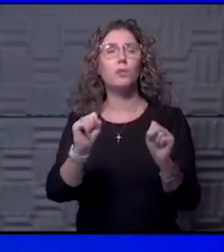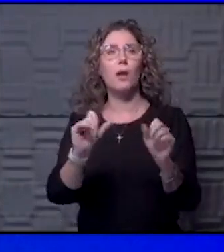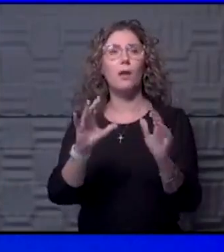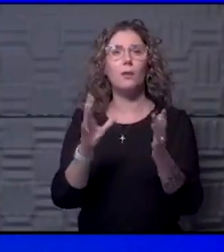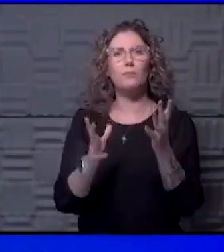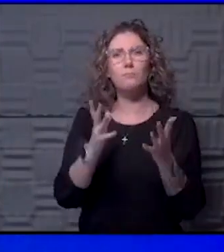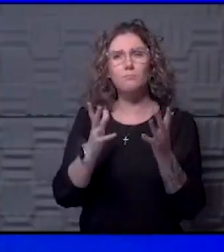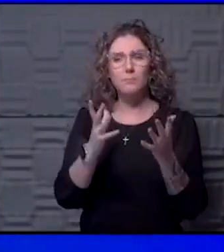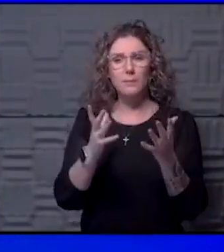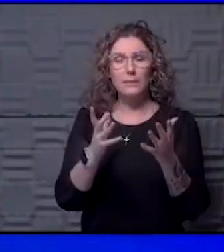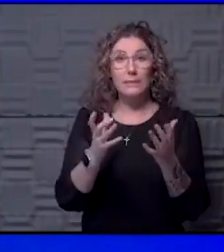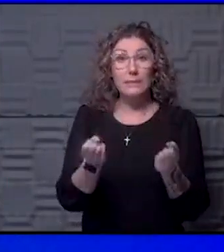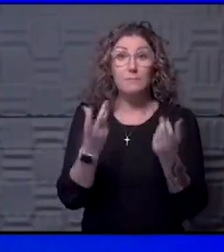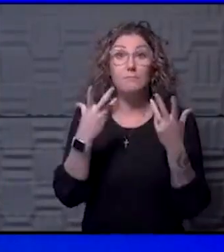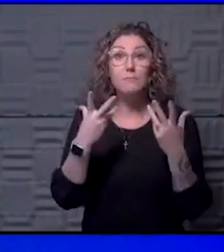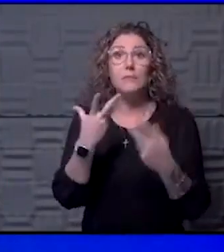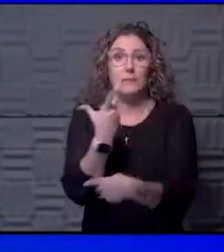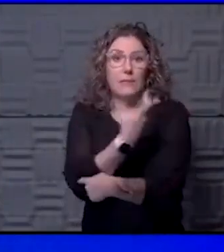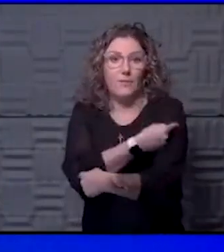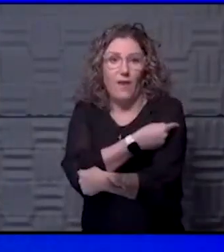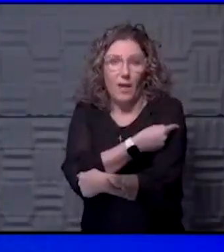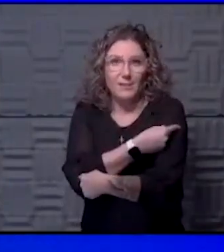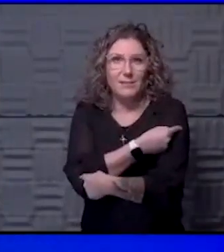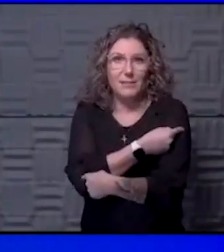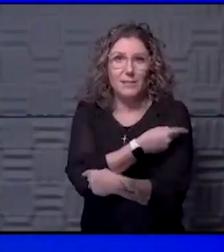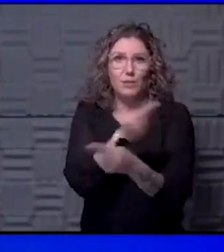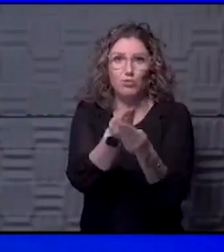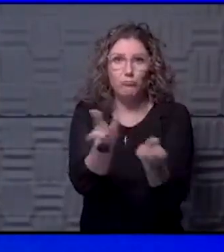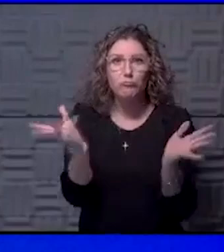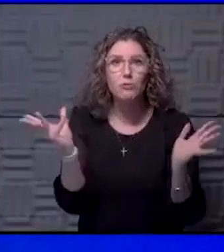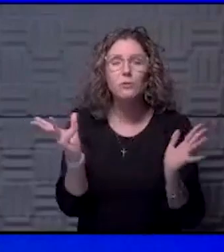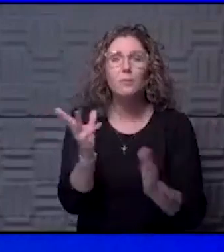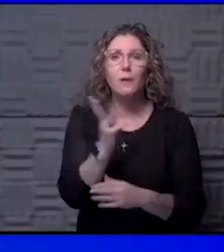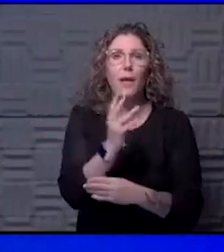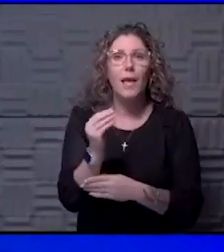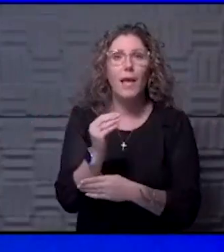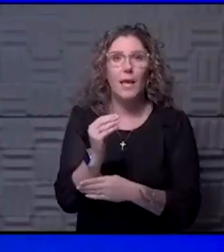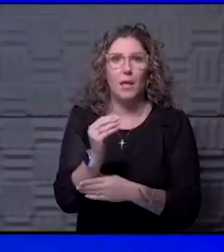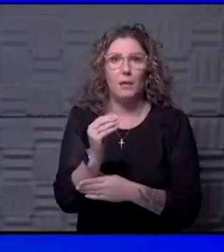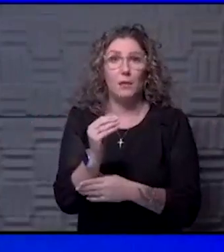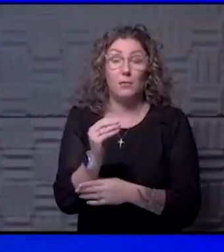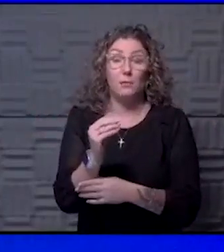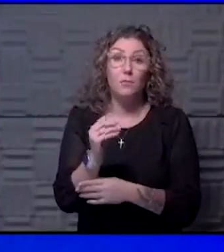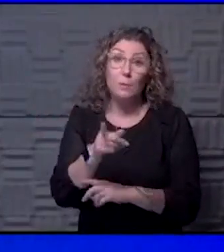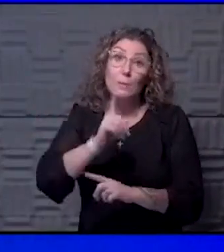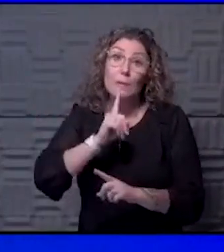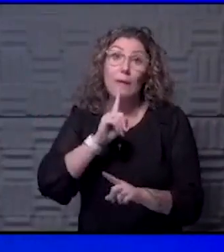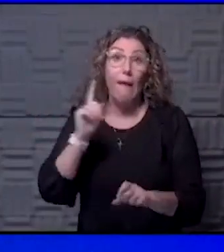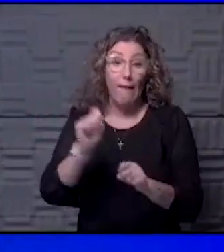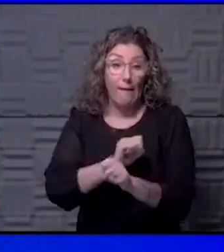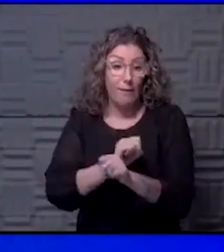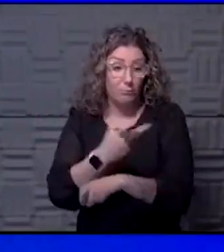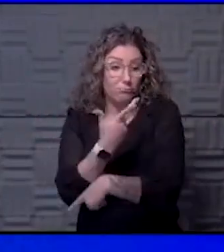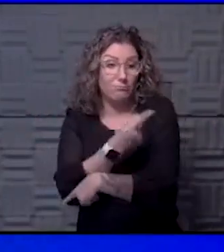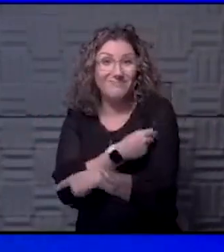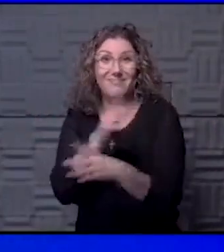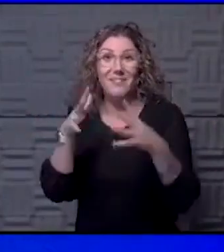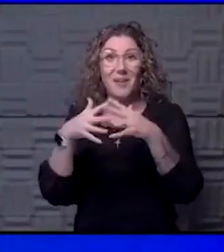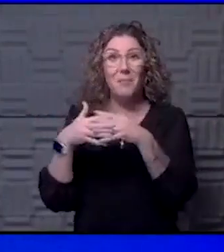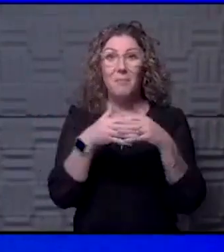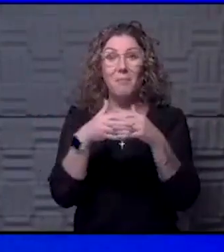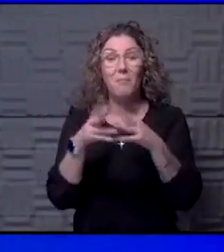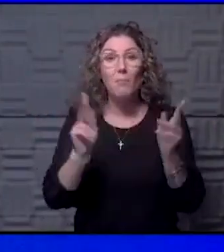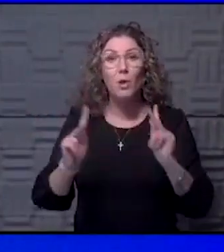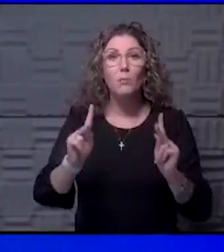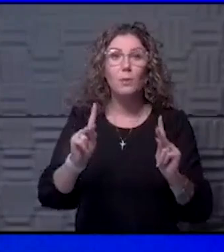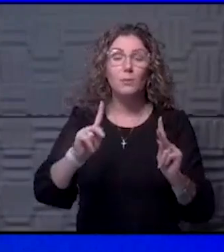get as many vaccine doses distributed and into the arms of the American public is